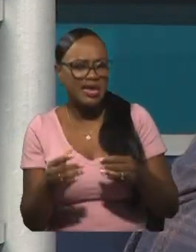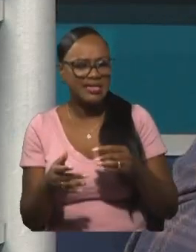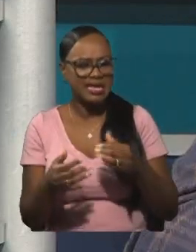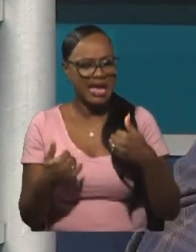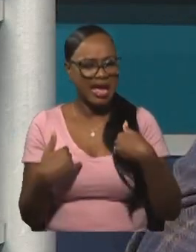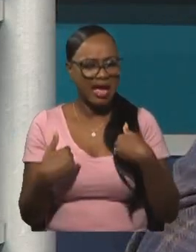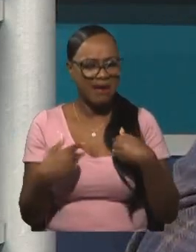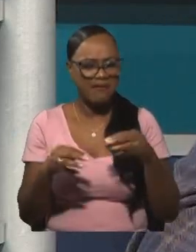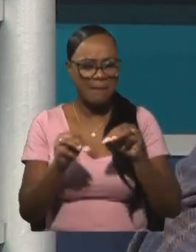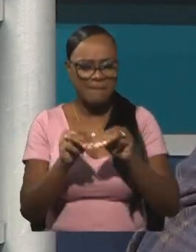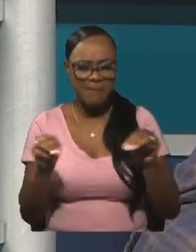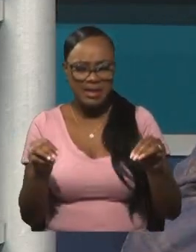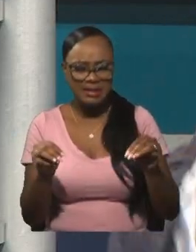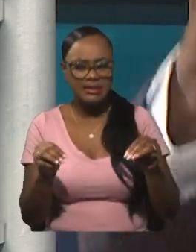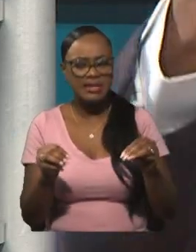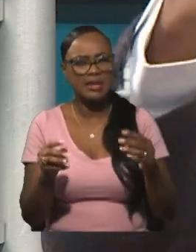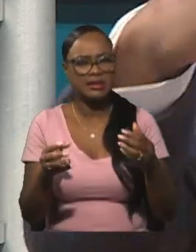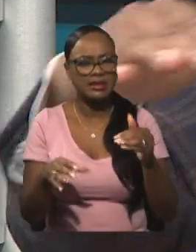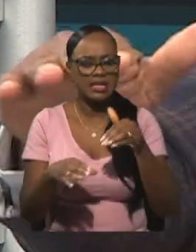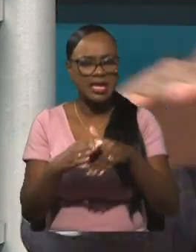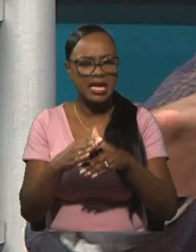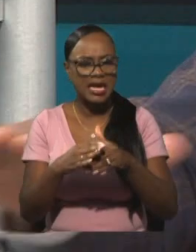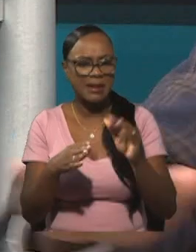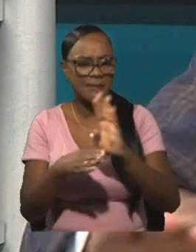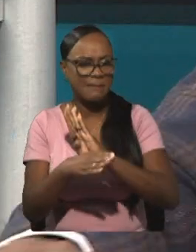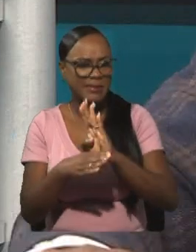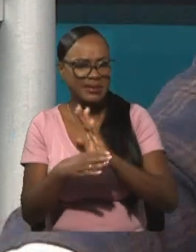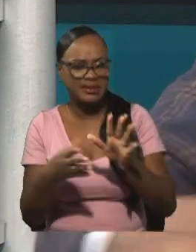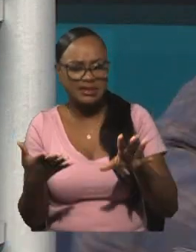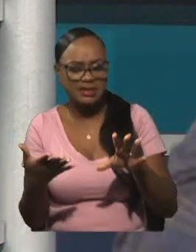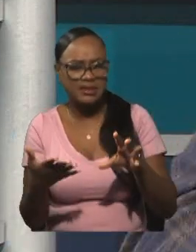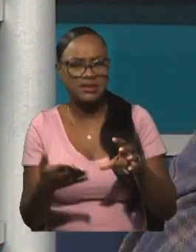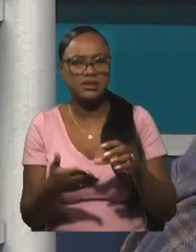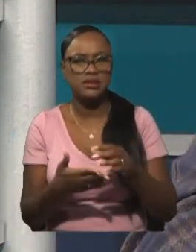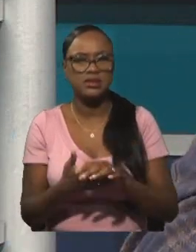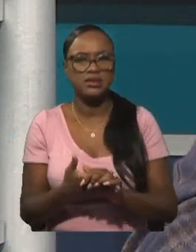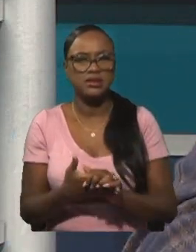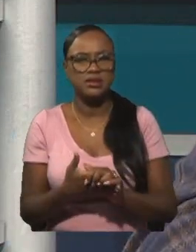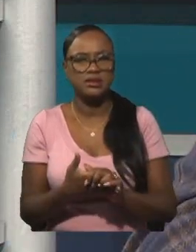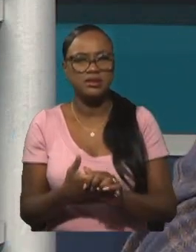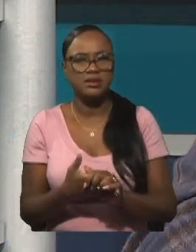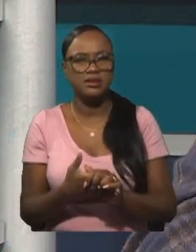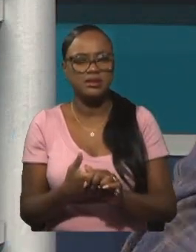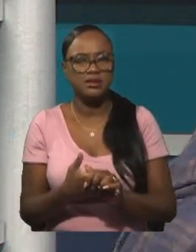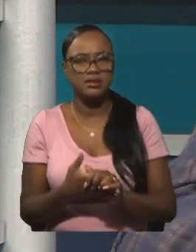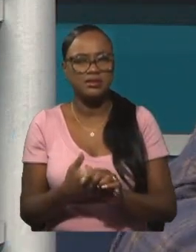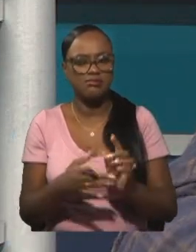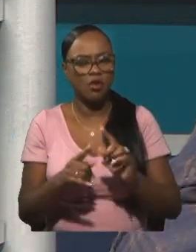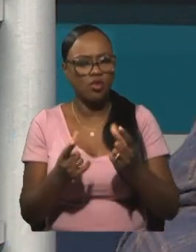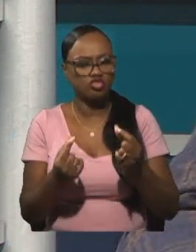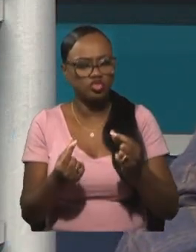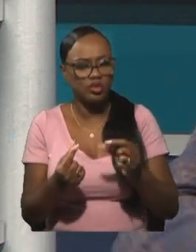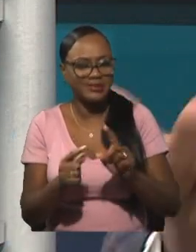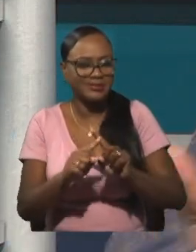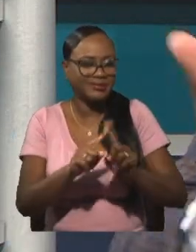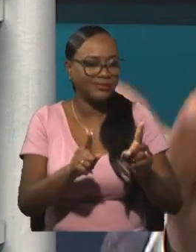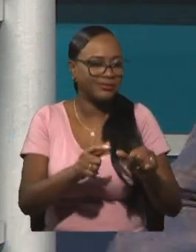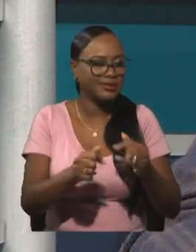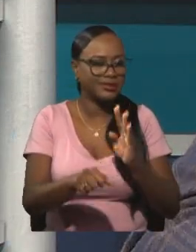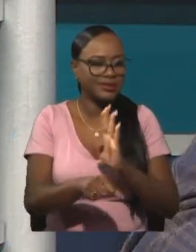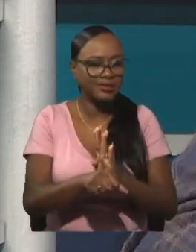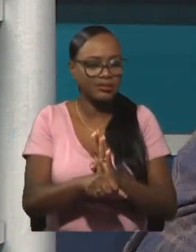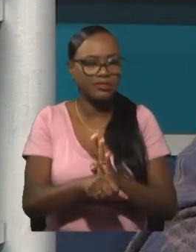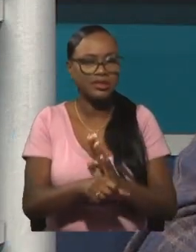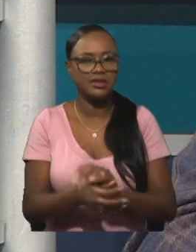have a master's degree and I'm doing, you know, something that is significantly below that. And I understand, you